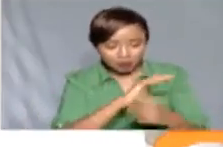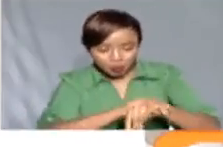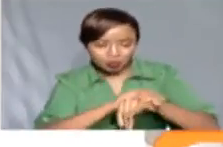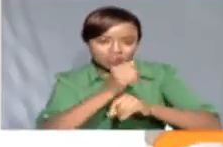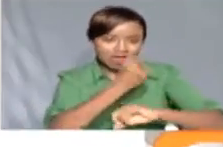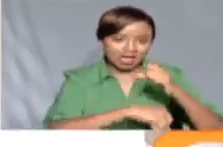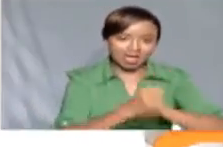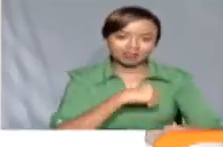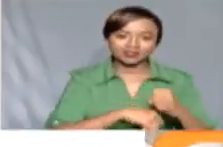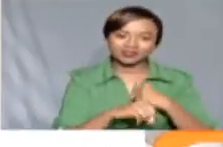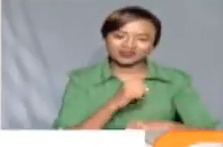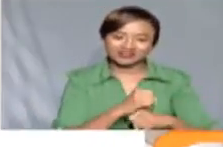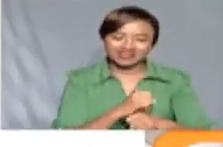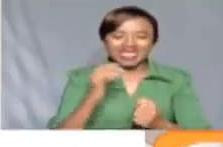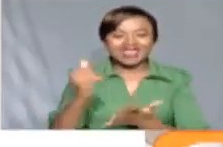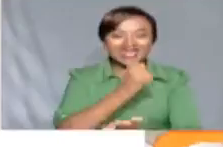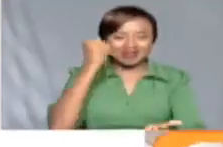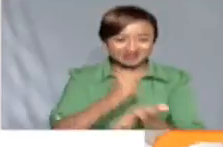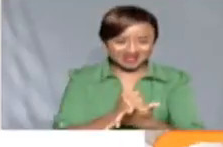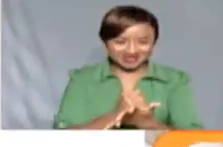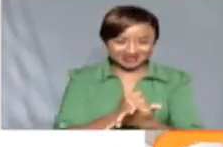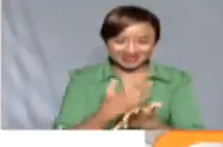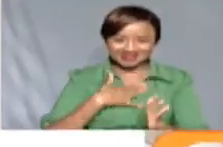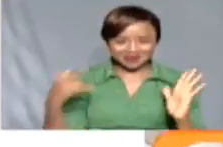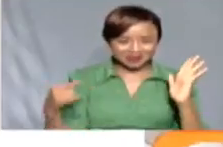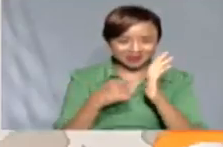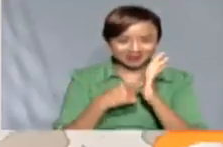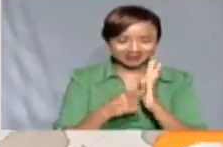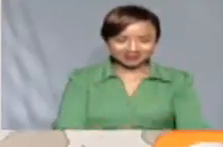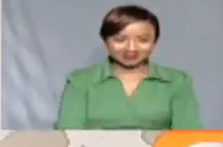quote. And I say amen to that. And that is my angle for the week.